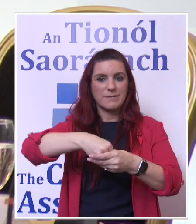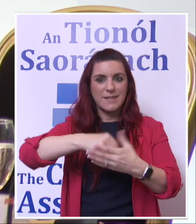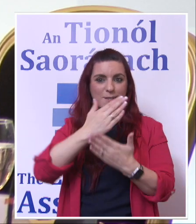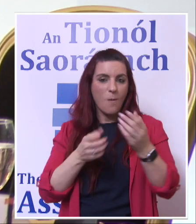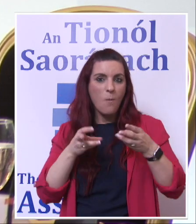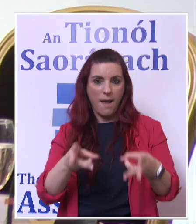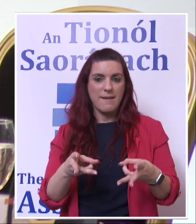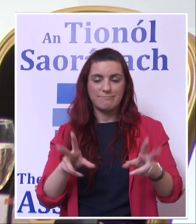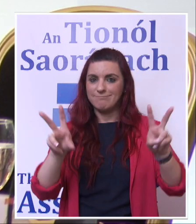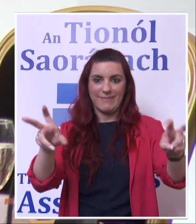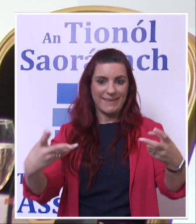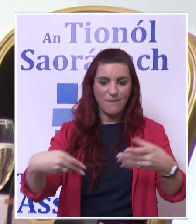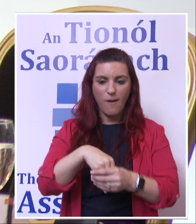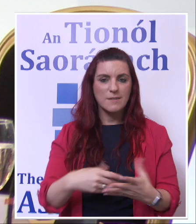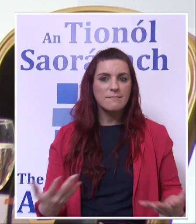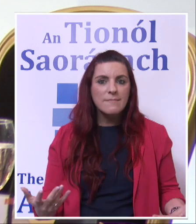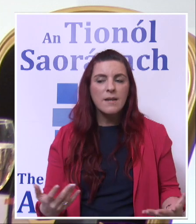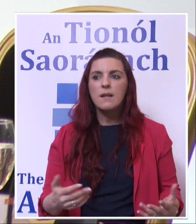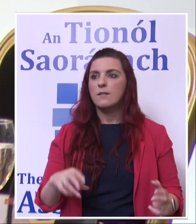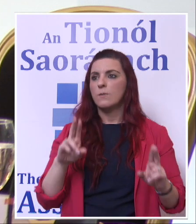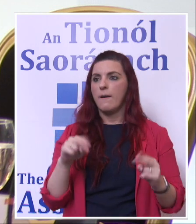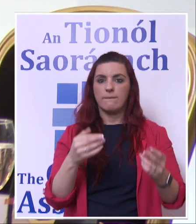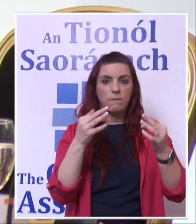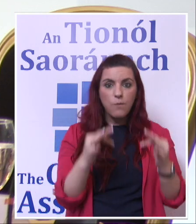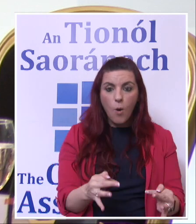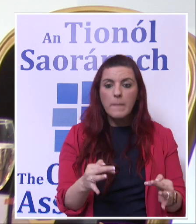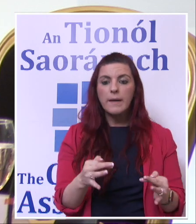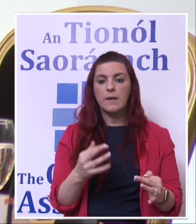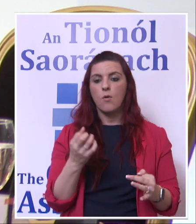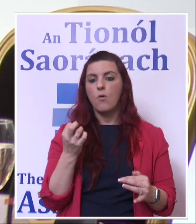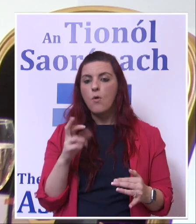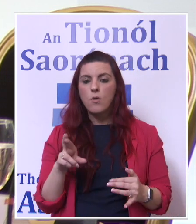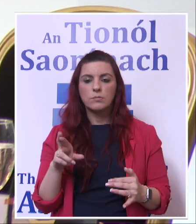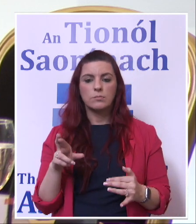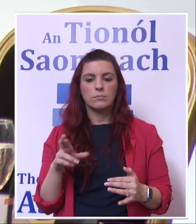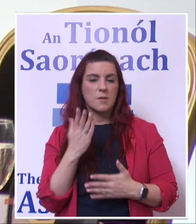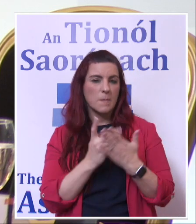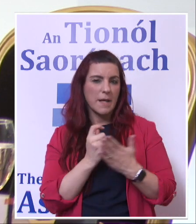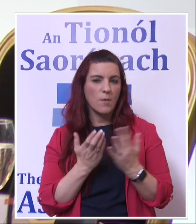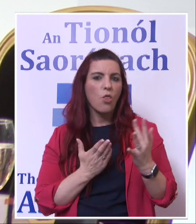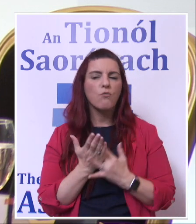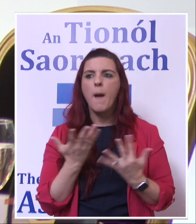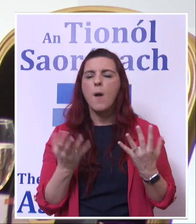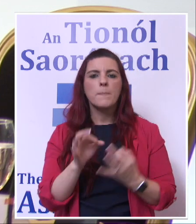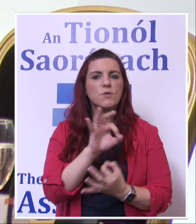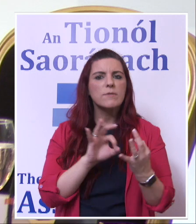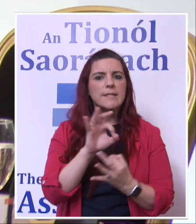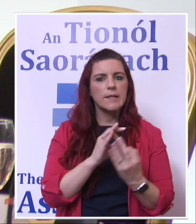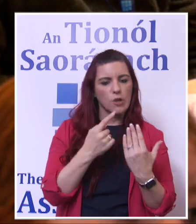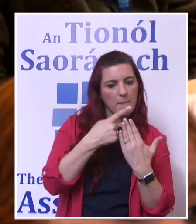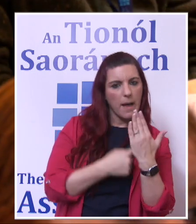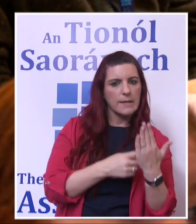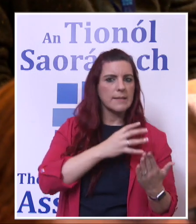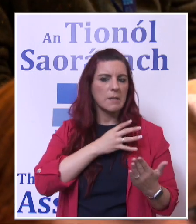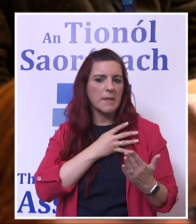another. You can get involved formally, either in some cases through the strategic policy committees. They're always looking for people